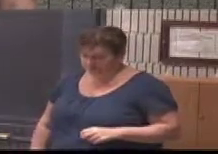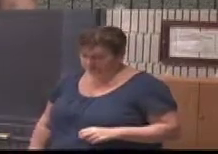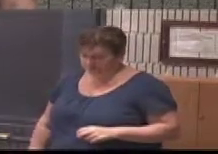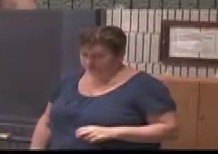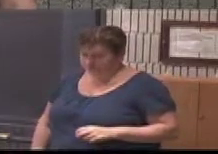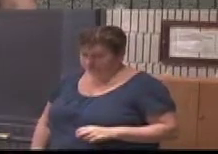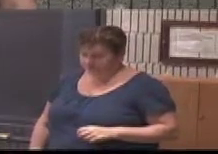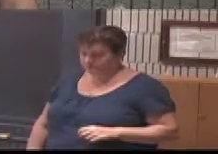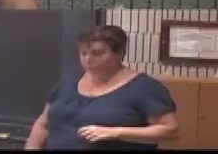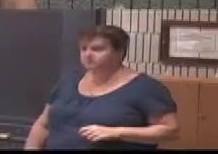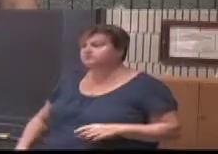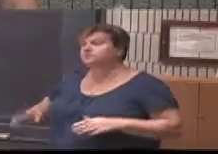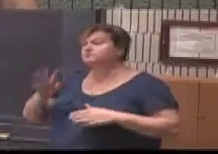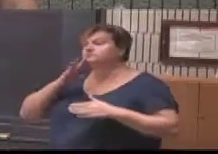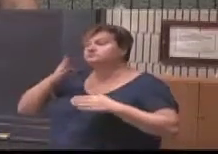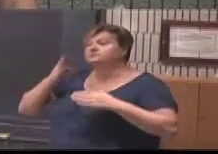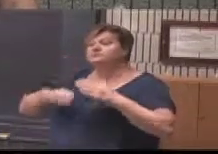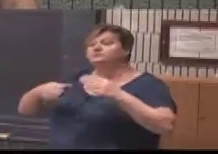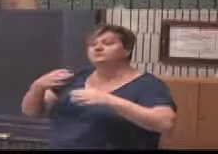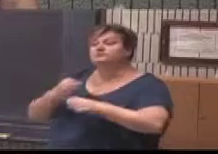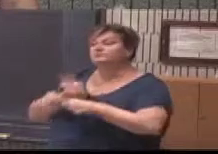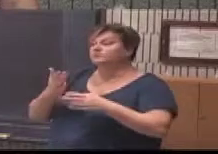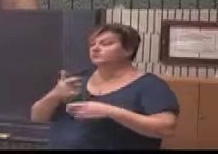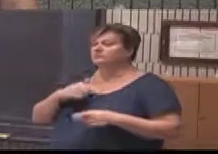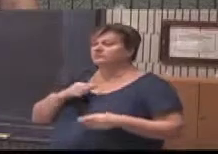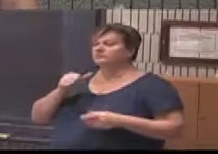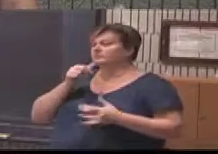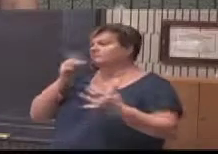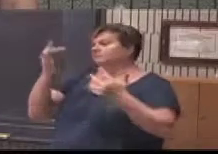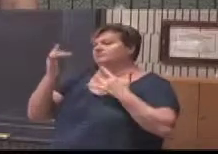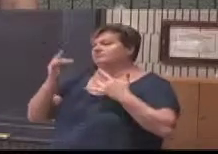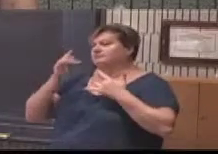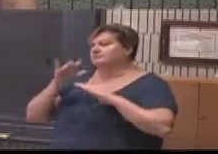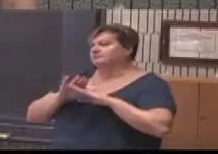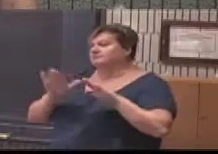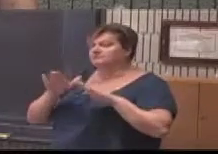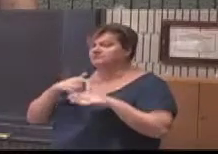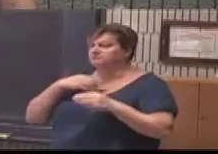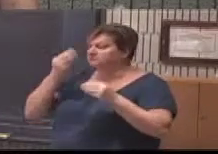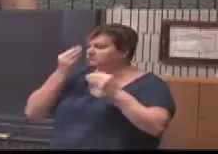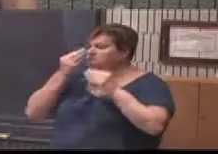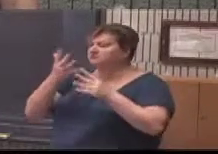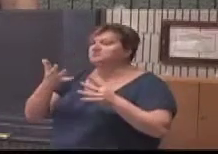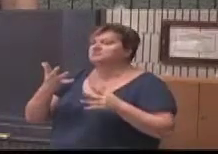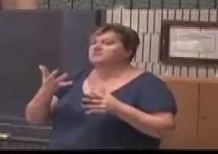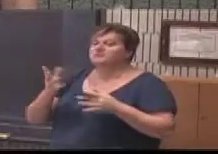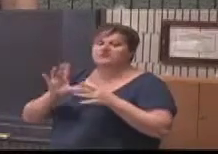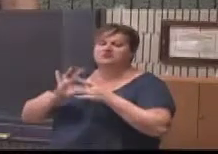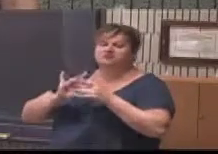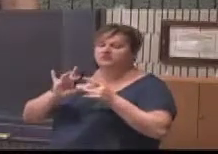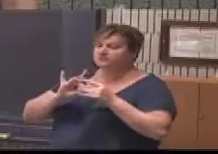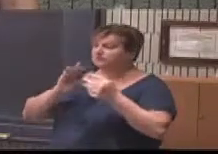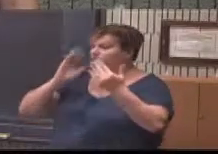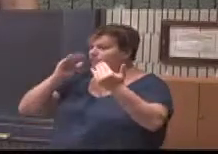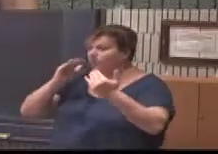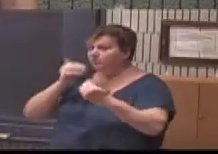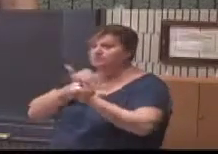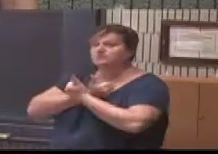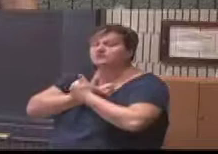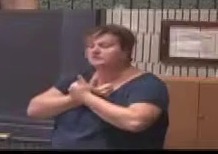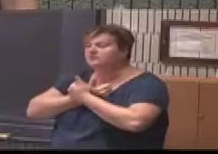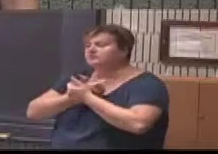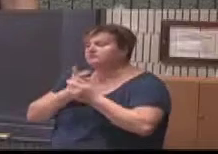that I want to end this by saying that I'm not looking for sympathy, but I really want to convey to you a message of hope,